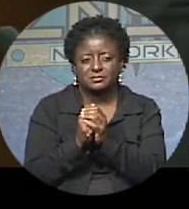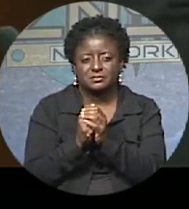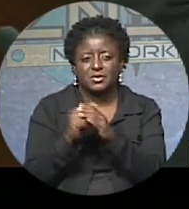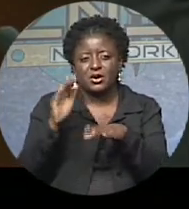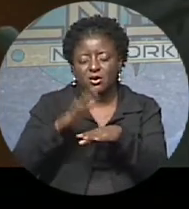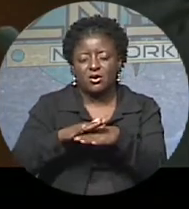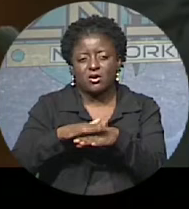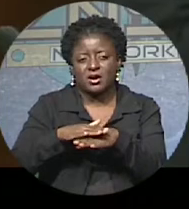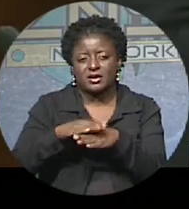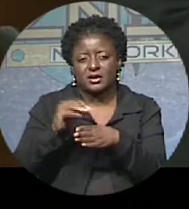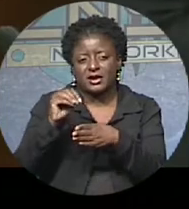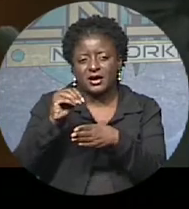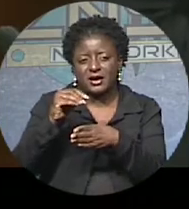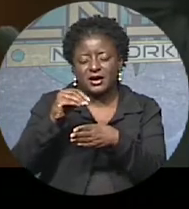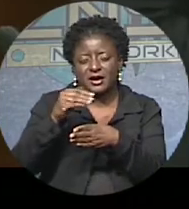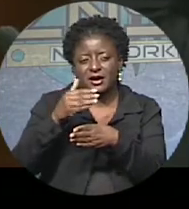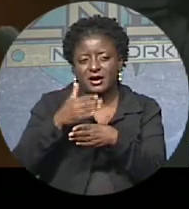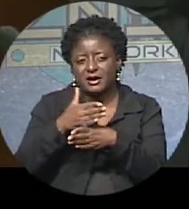on average, it would take